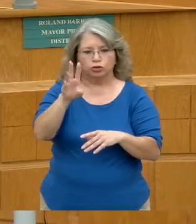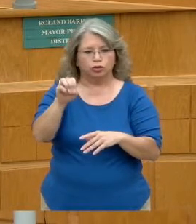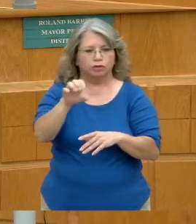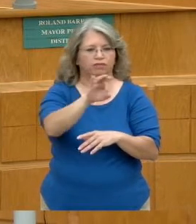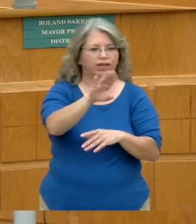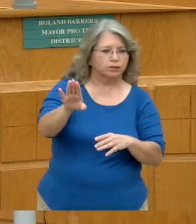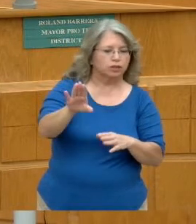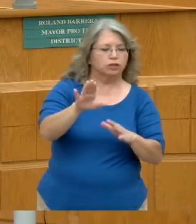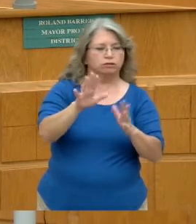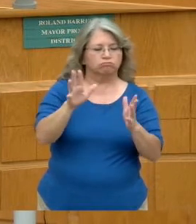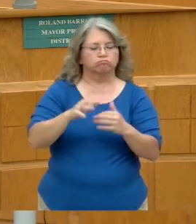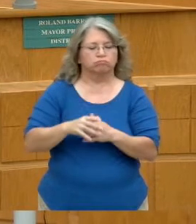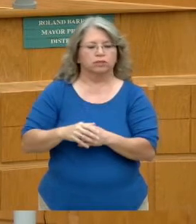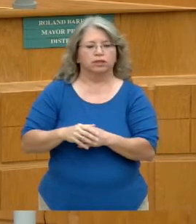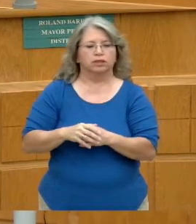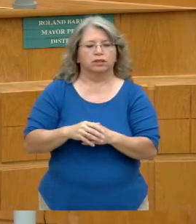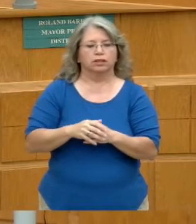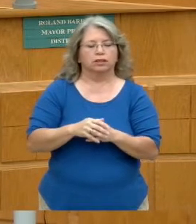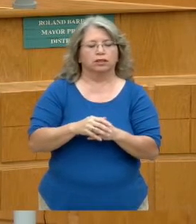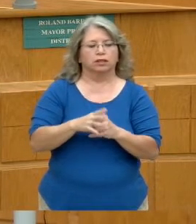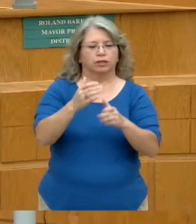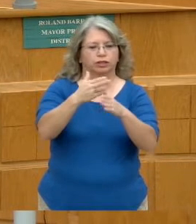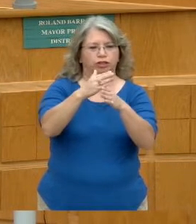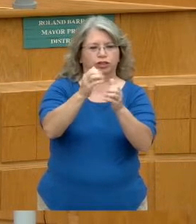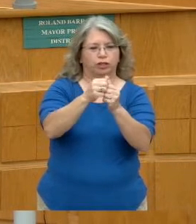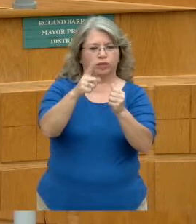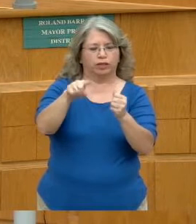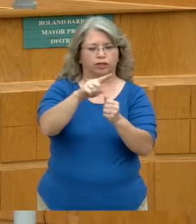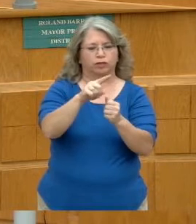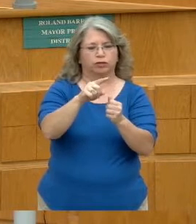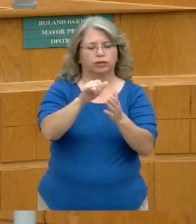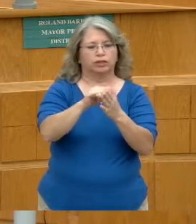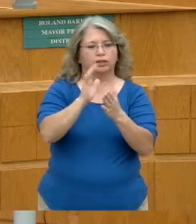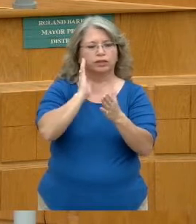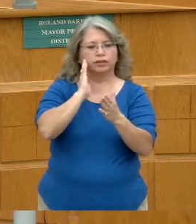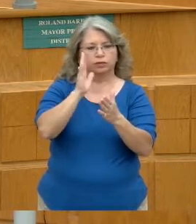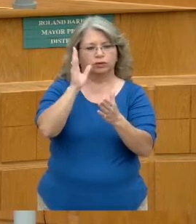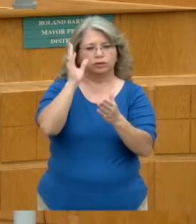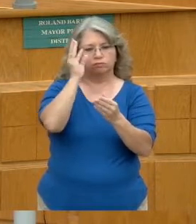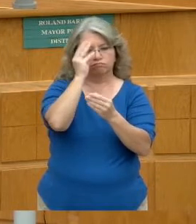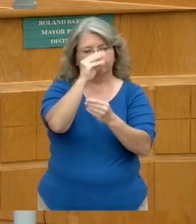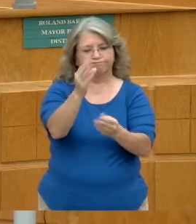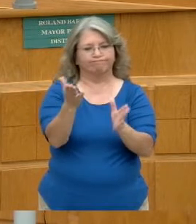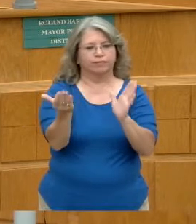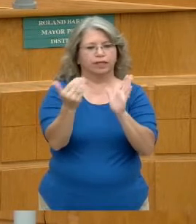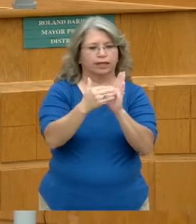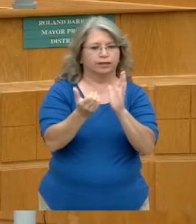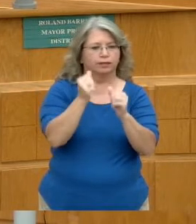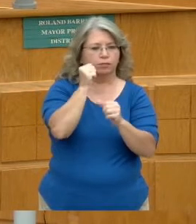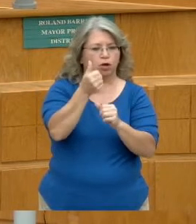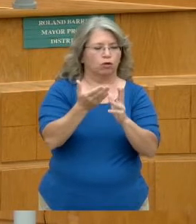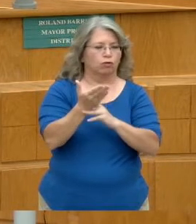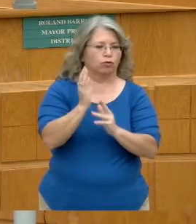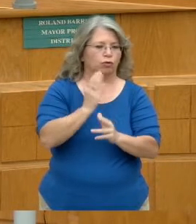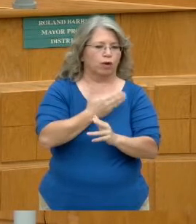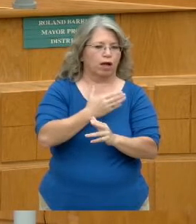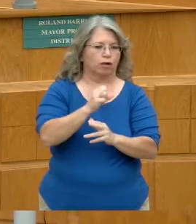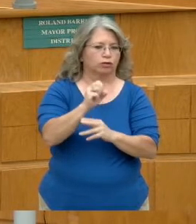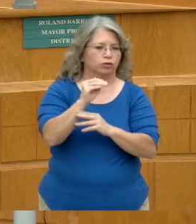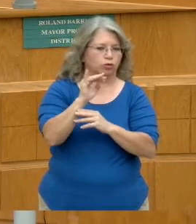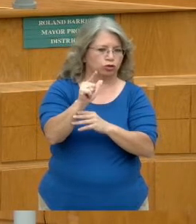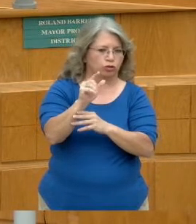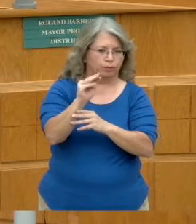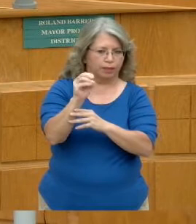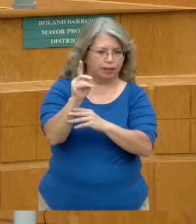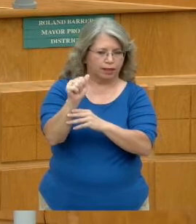Facebook. And I thought I'd share with you this afternoon, this is going to be released tomorrow through our social media and our normal ways of communicating with the